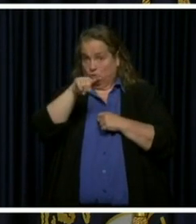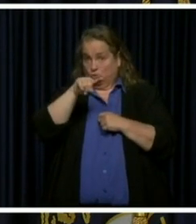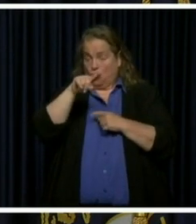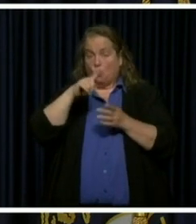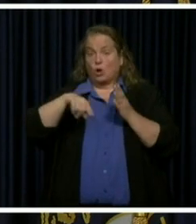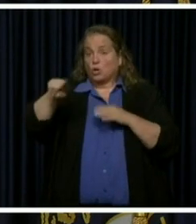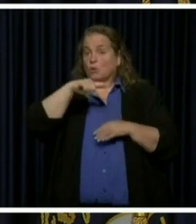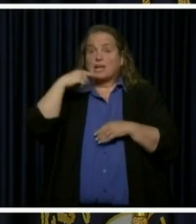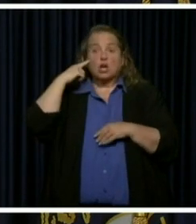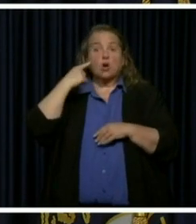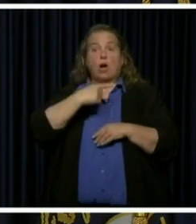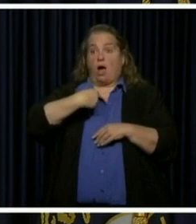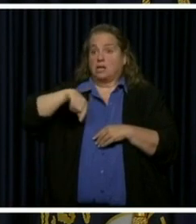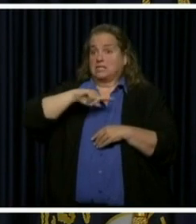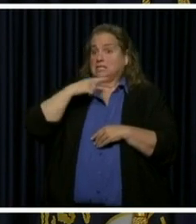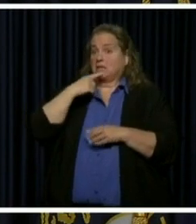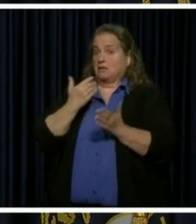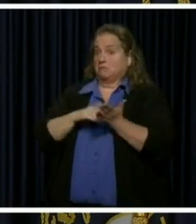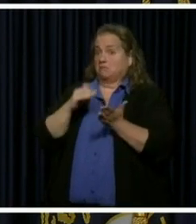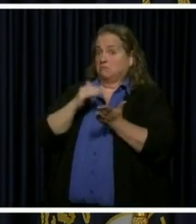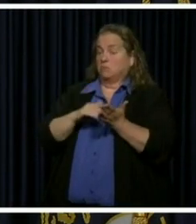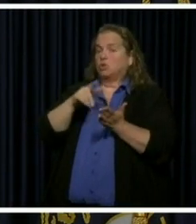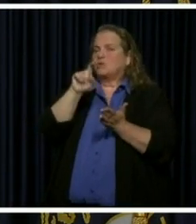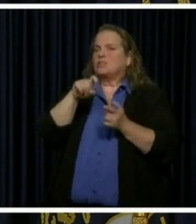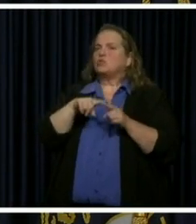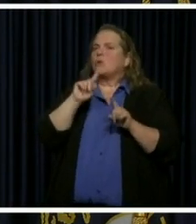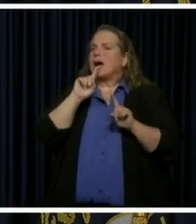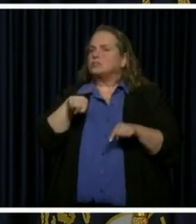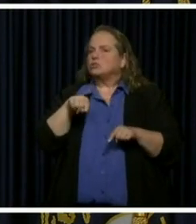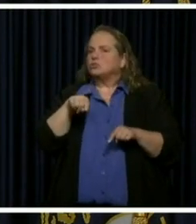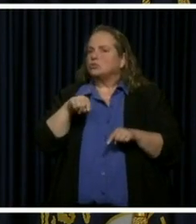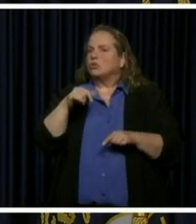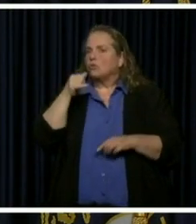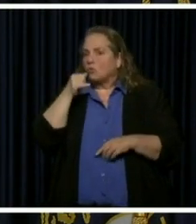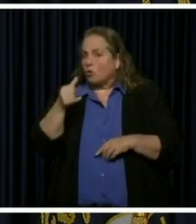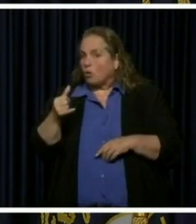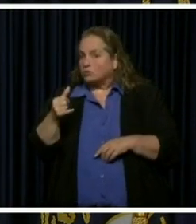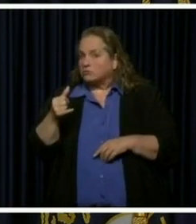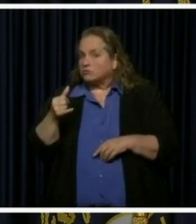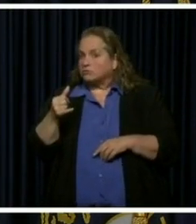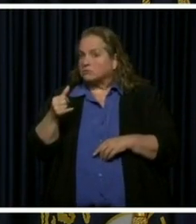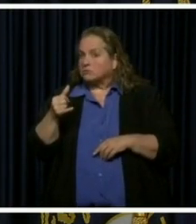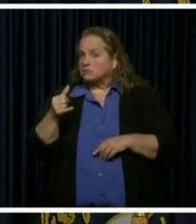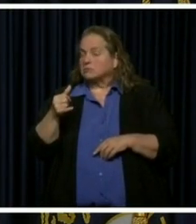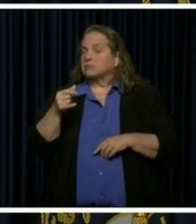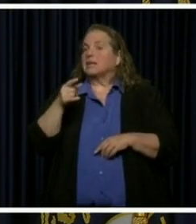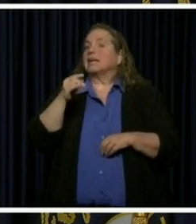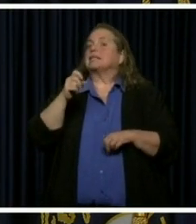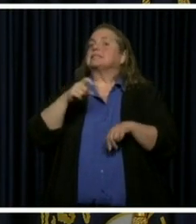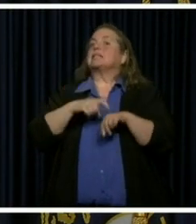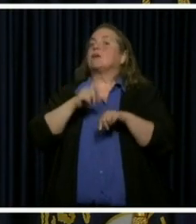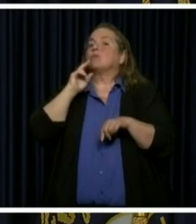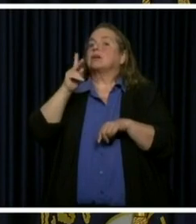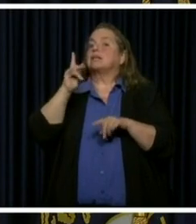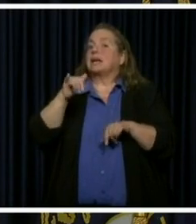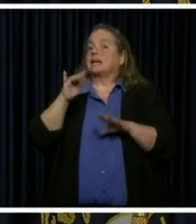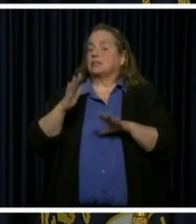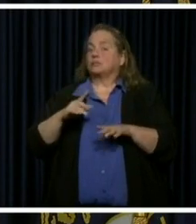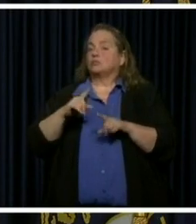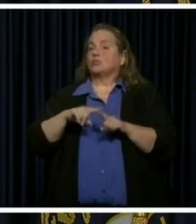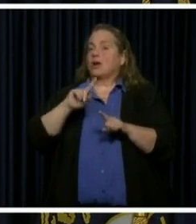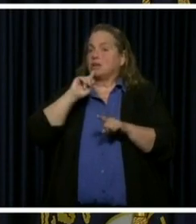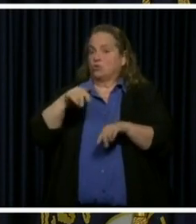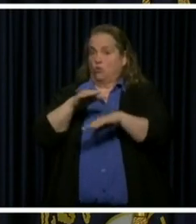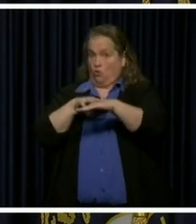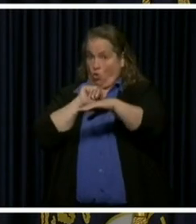hear us say over and over is you need to answer the call. It's time for Kentuckians to answer the call